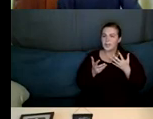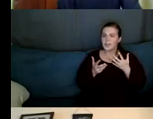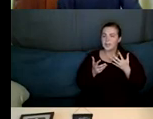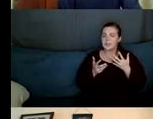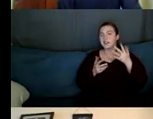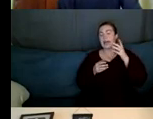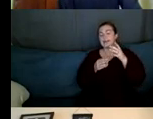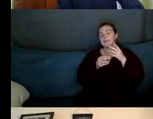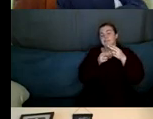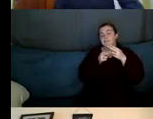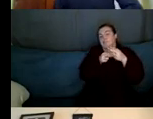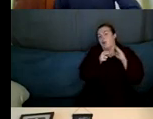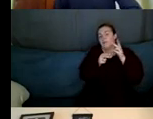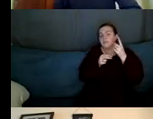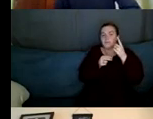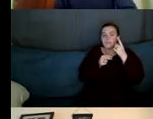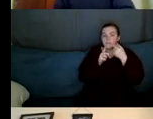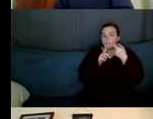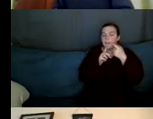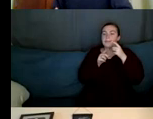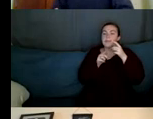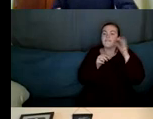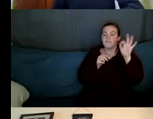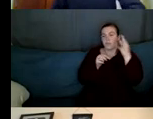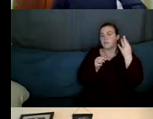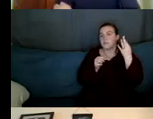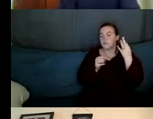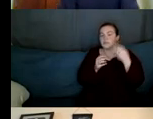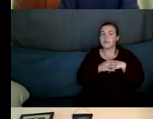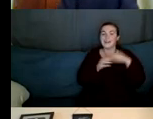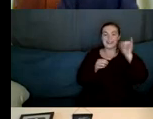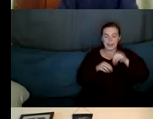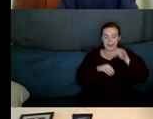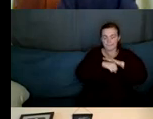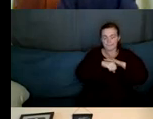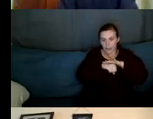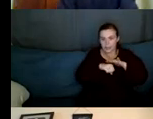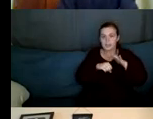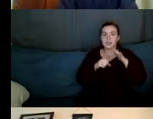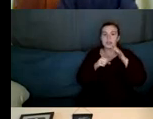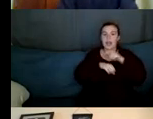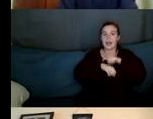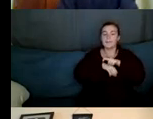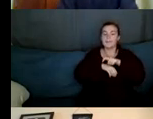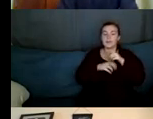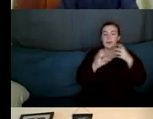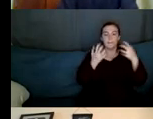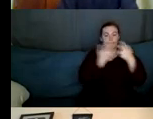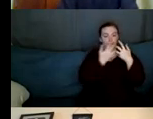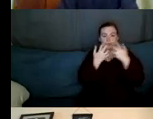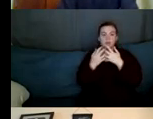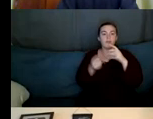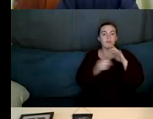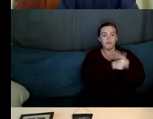French. So it is basically a base time that we can easily reference local times to. And this map is actually